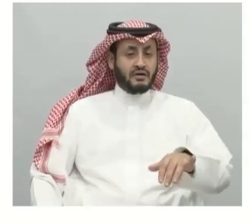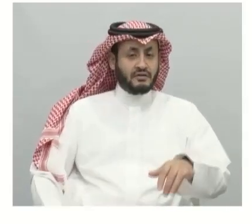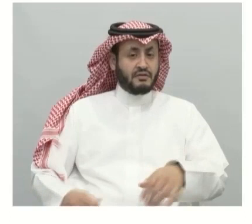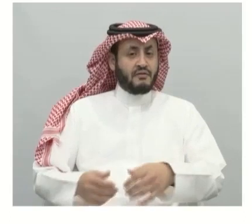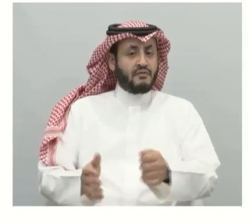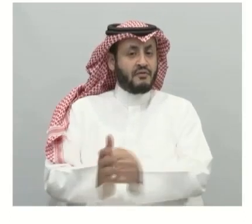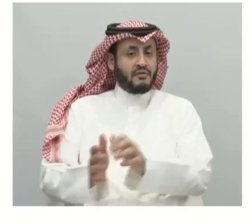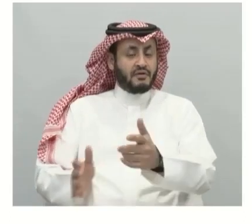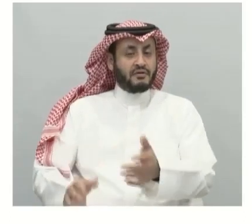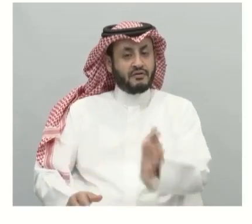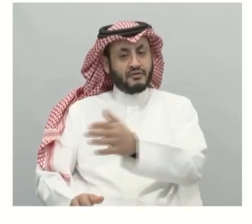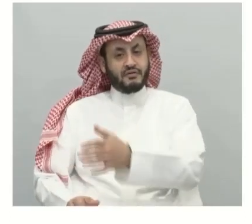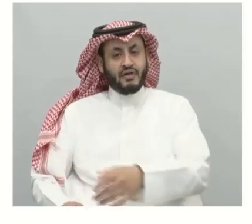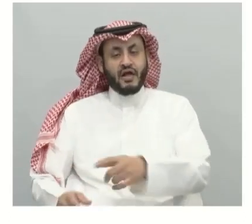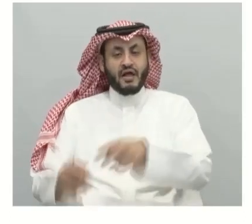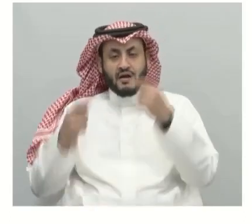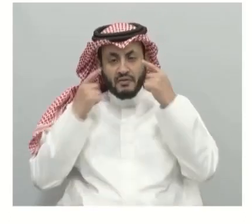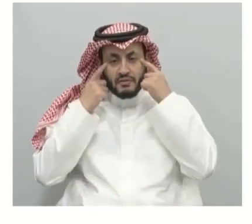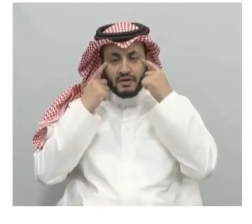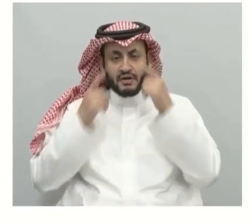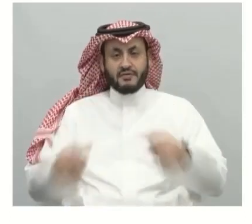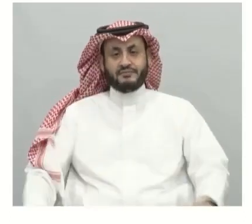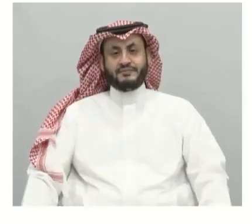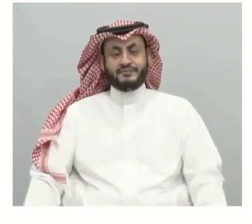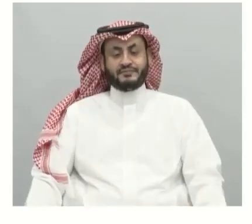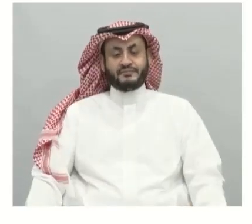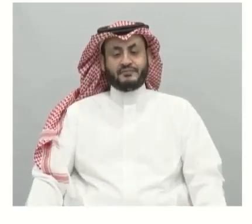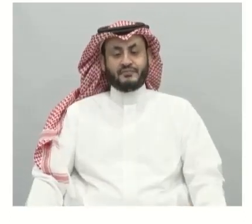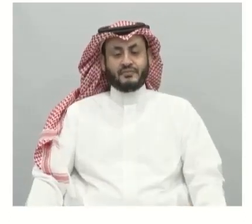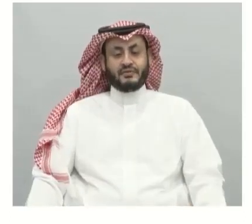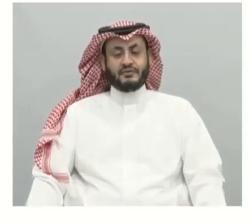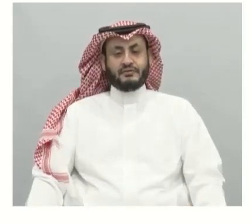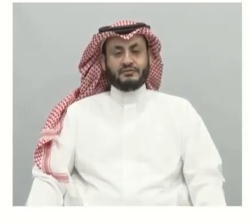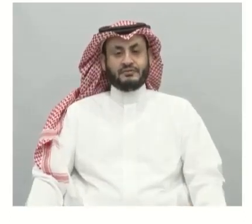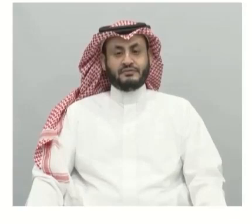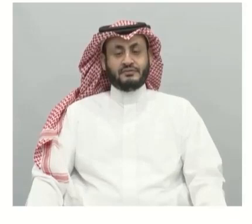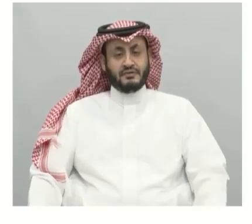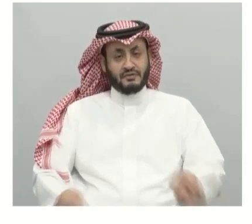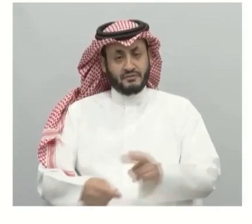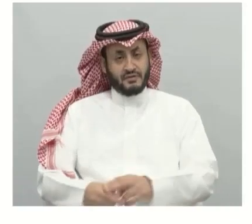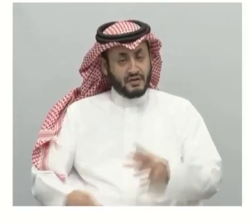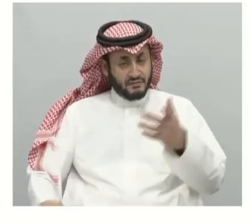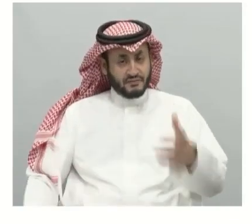where are you from? I'm from Shanghai, China. Alrighty, how was that?